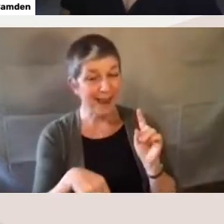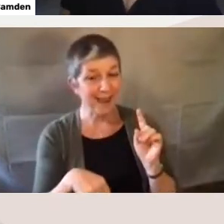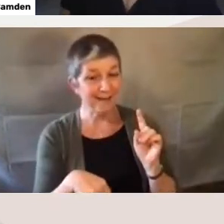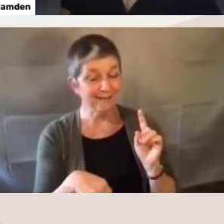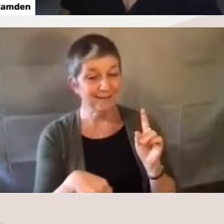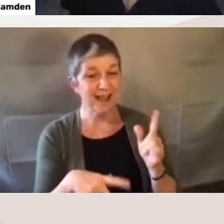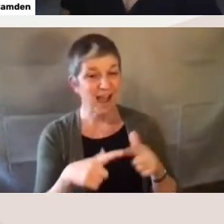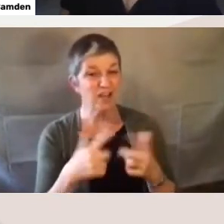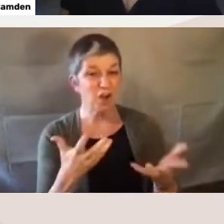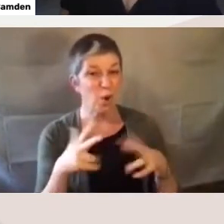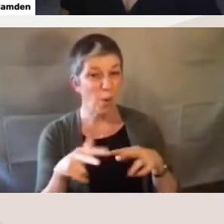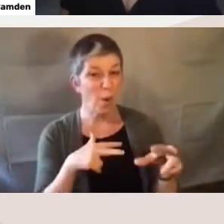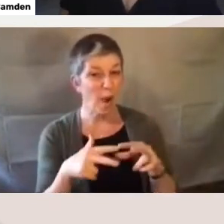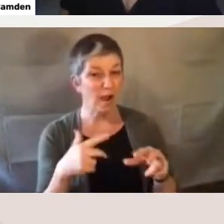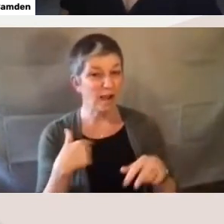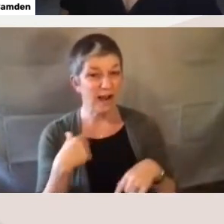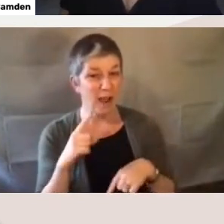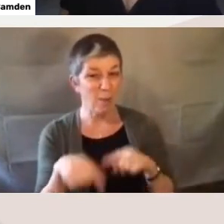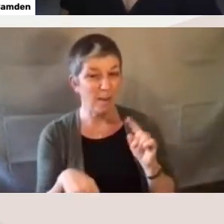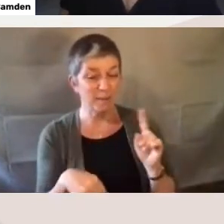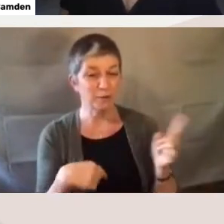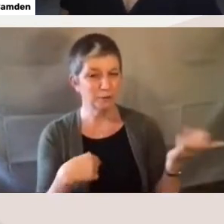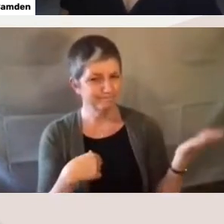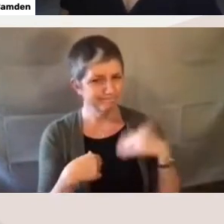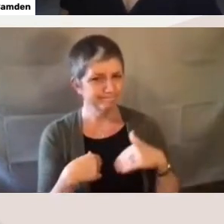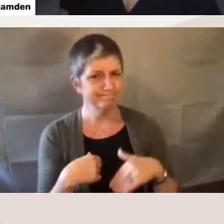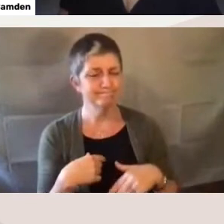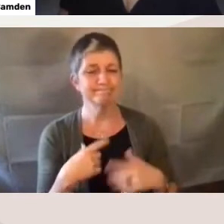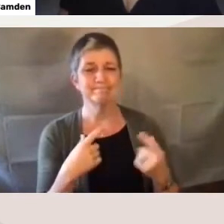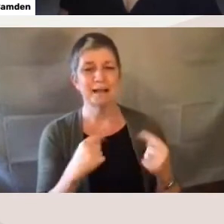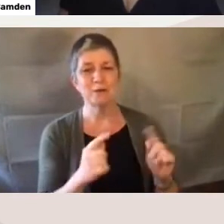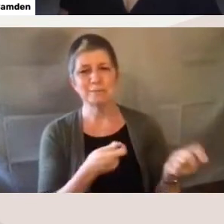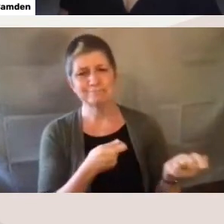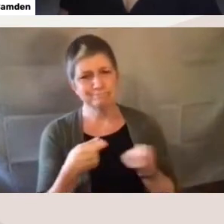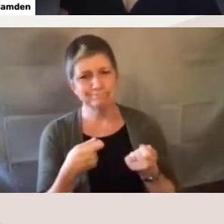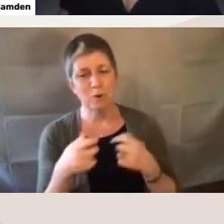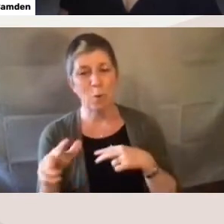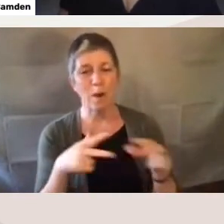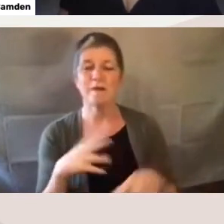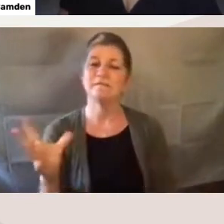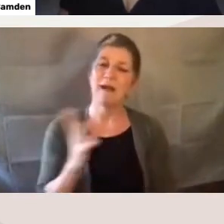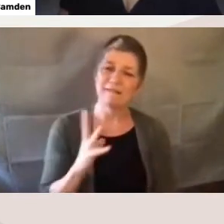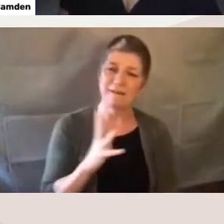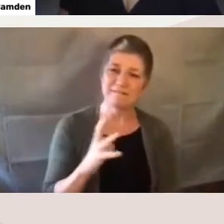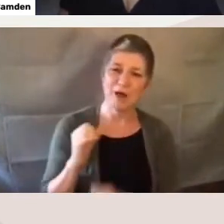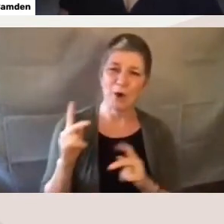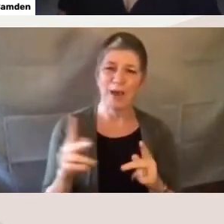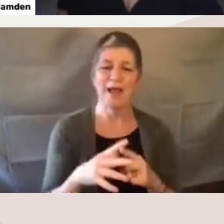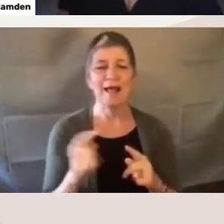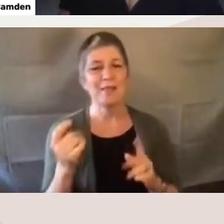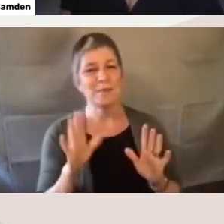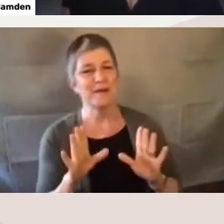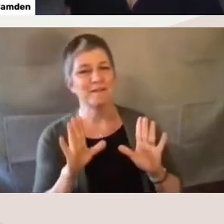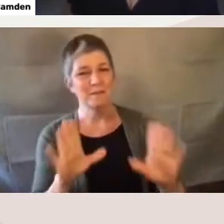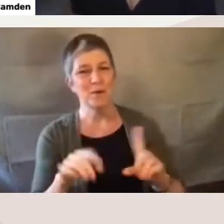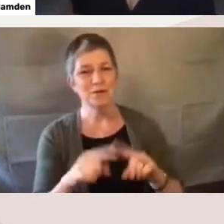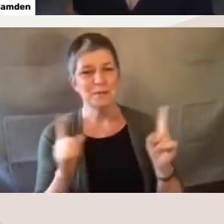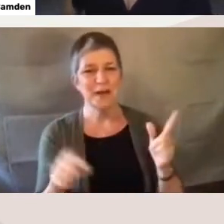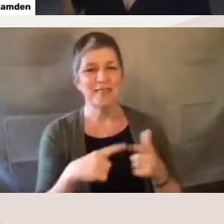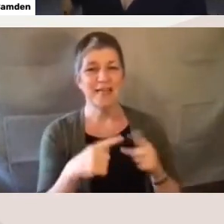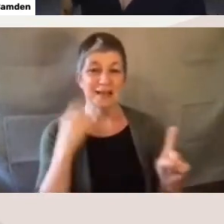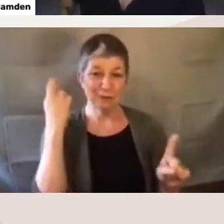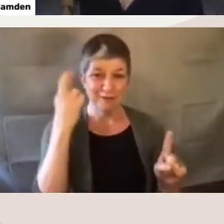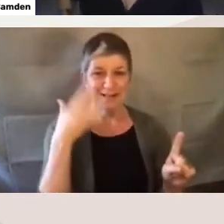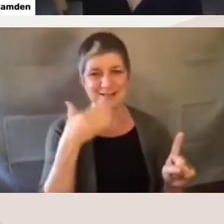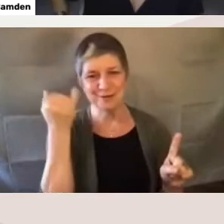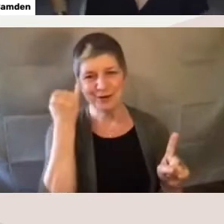you're going to want to walk and I'm not going to be able to walk. So I try to encourage him to come walk and he's like, okay, fine. It's kind of a push, but then he realized it was